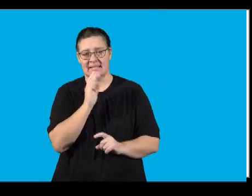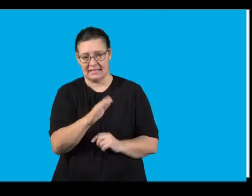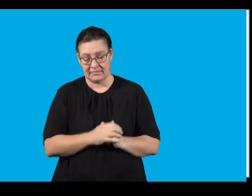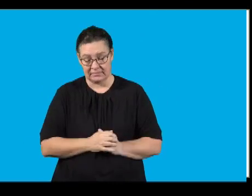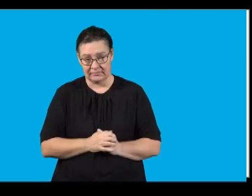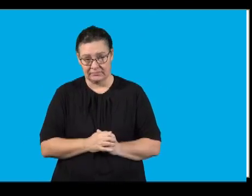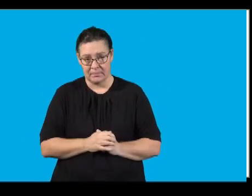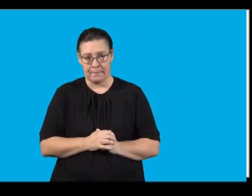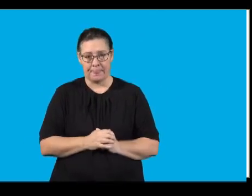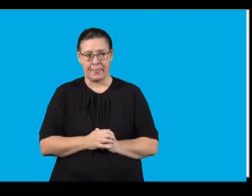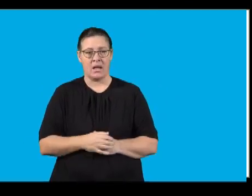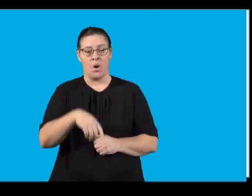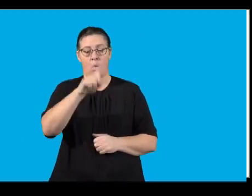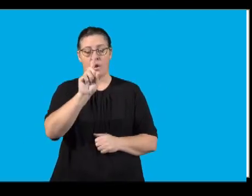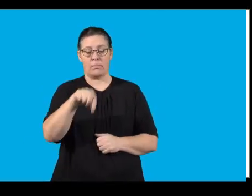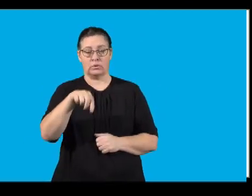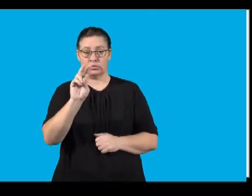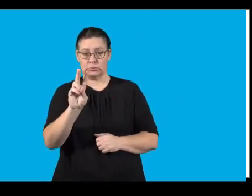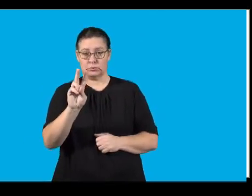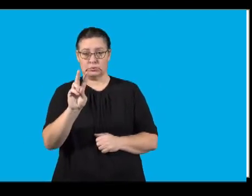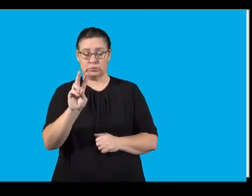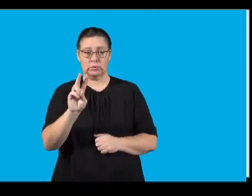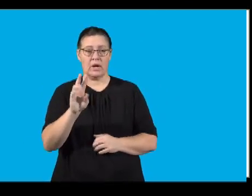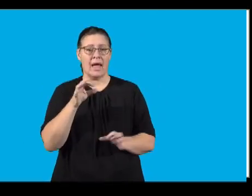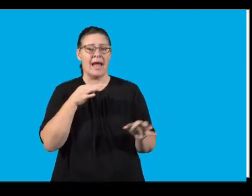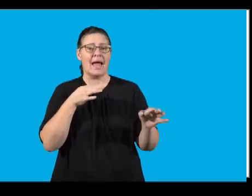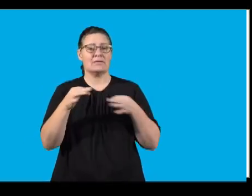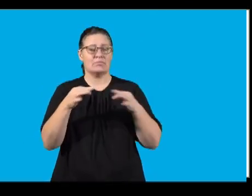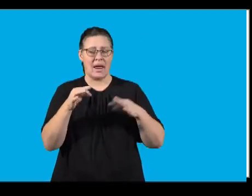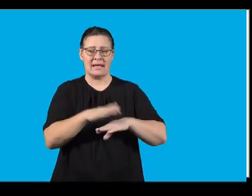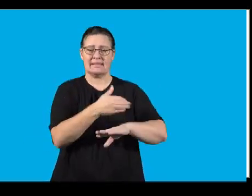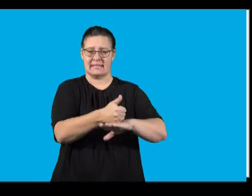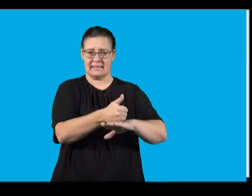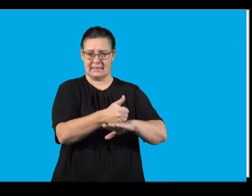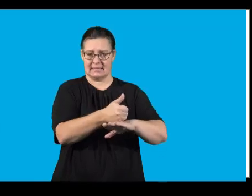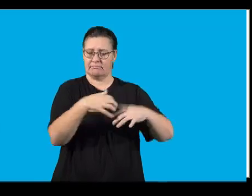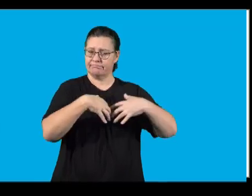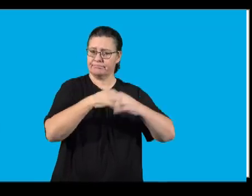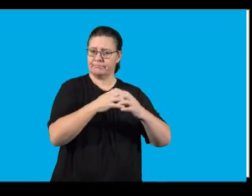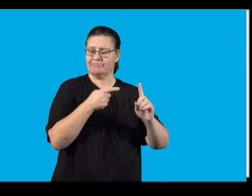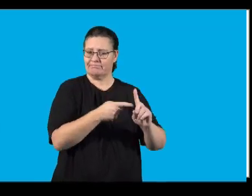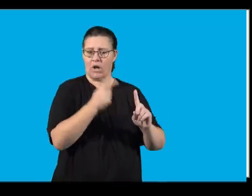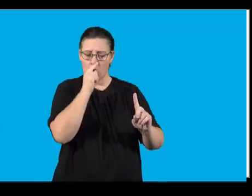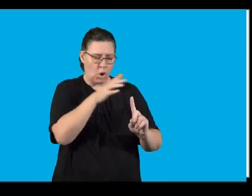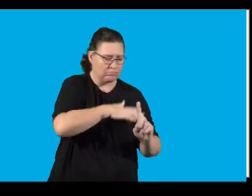right? If we go on to question 1.2, describe the setting. Now, can you see now we're going to look at